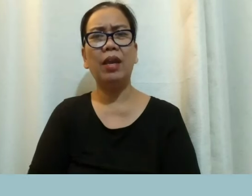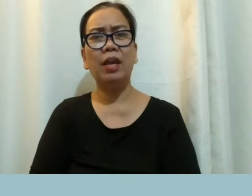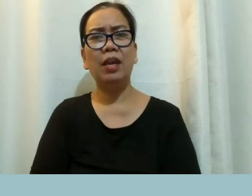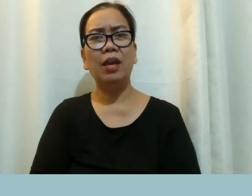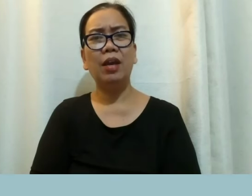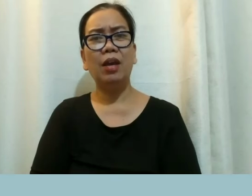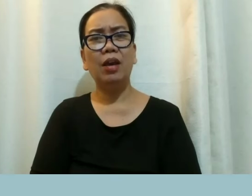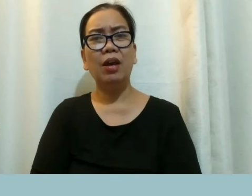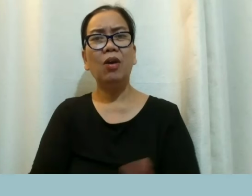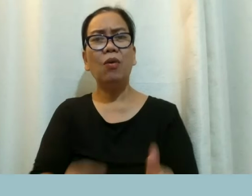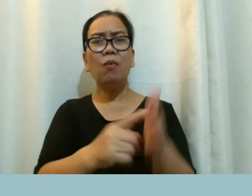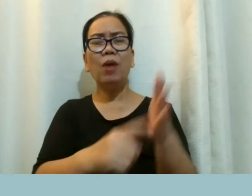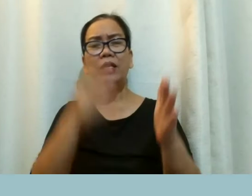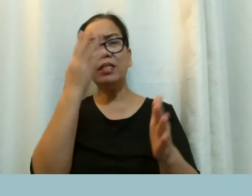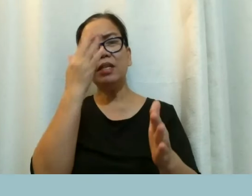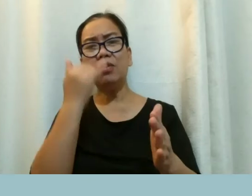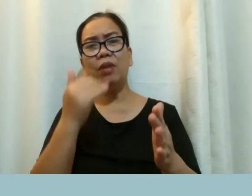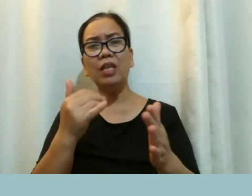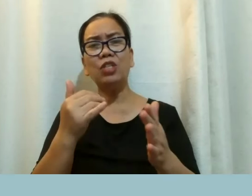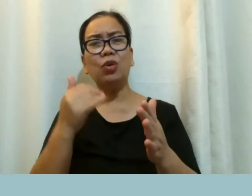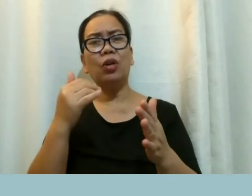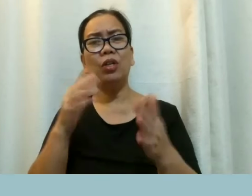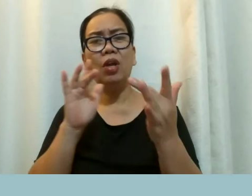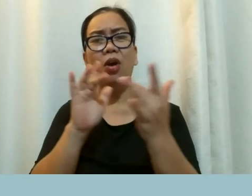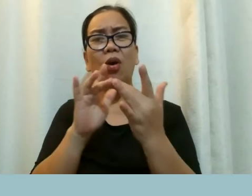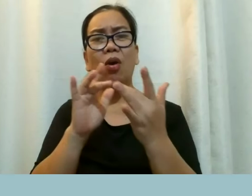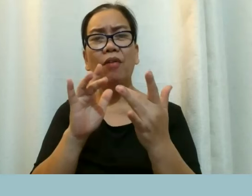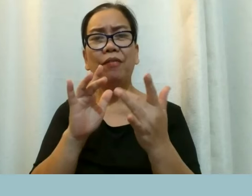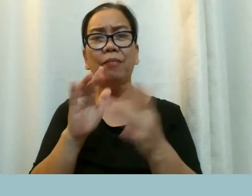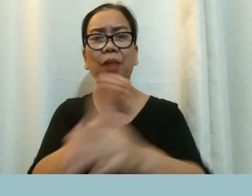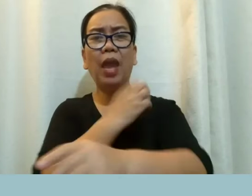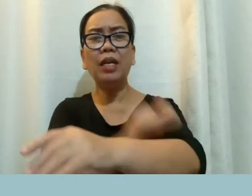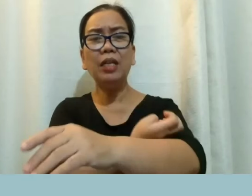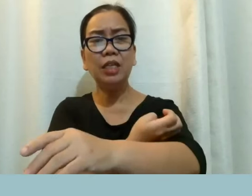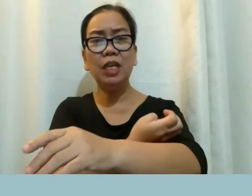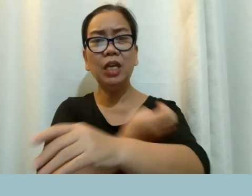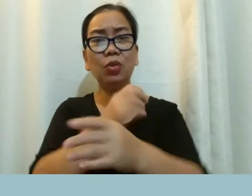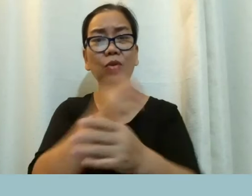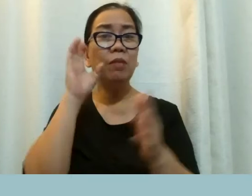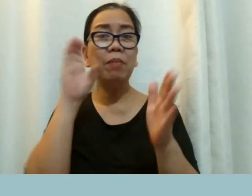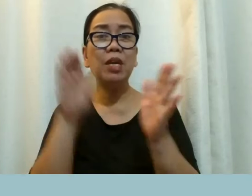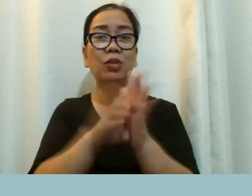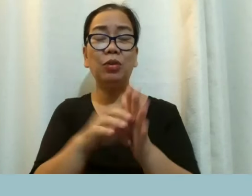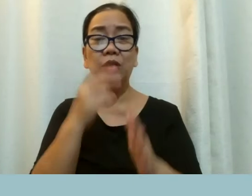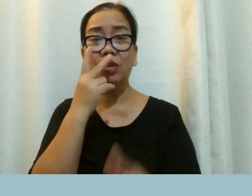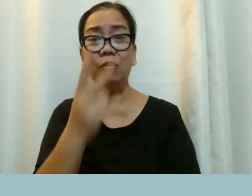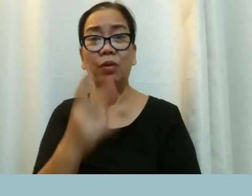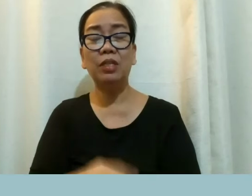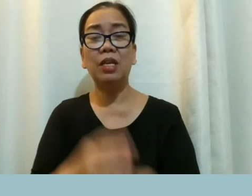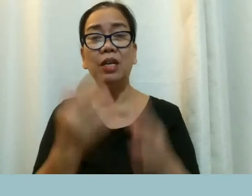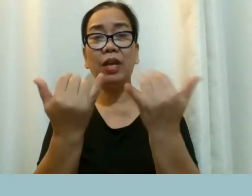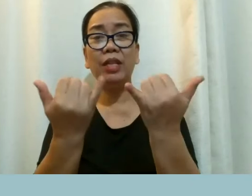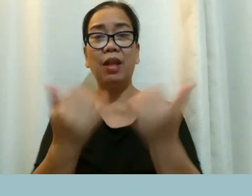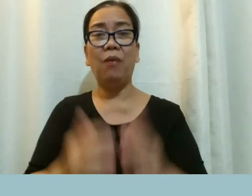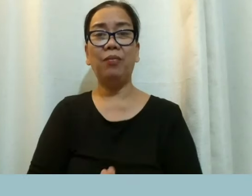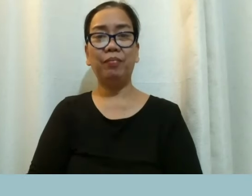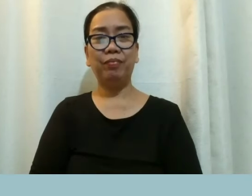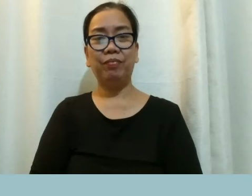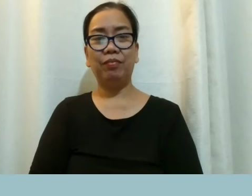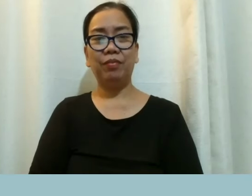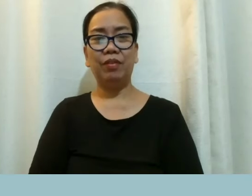Why? What is the connection of energy to the picture that you are seeing right